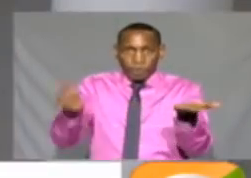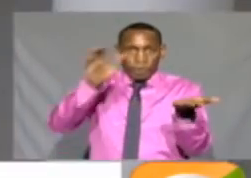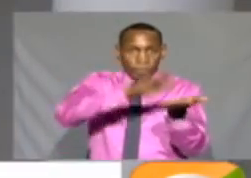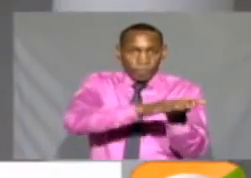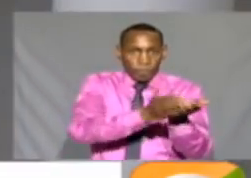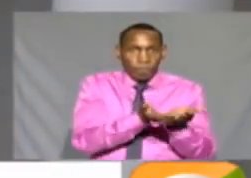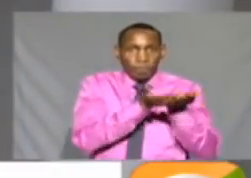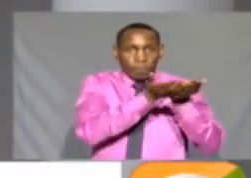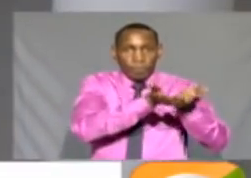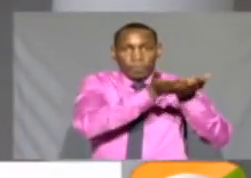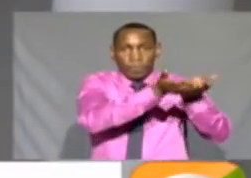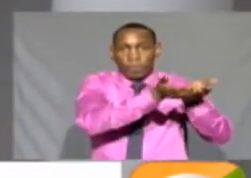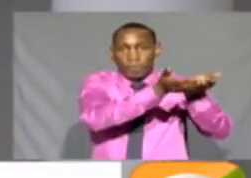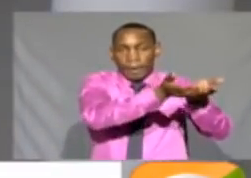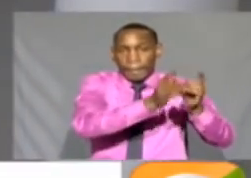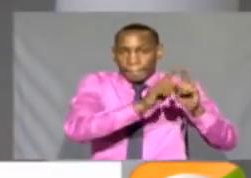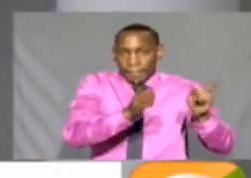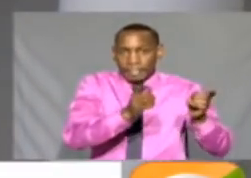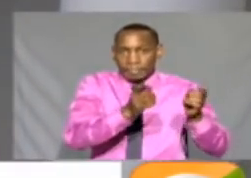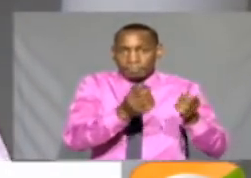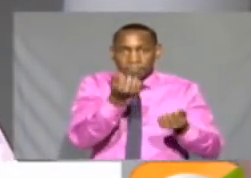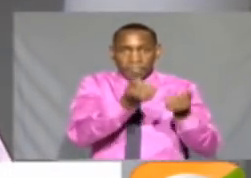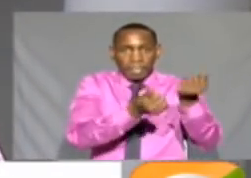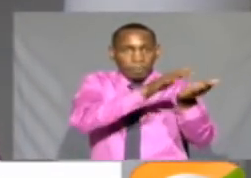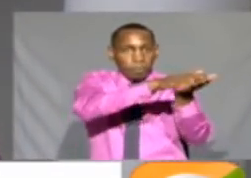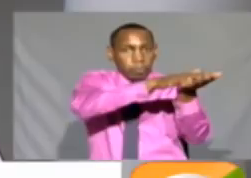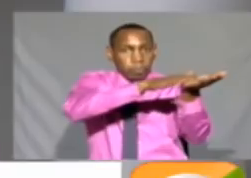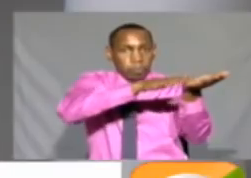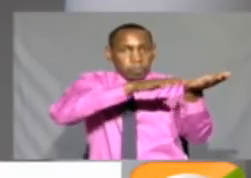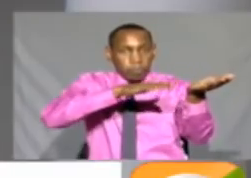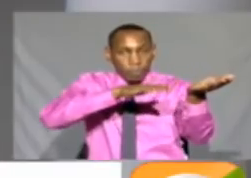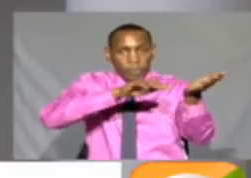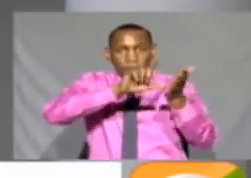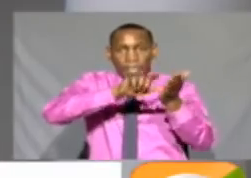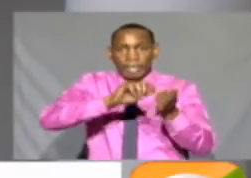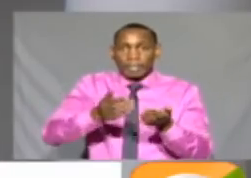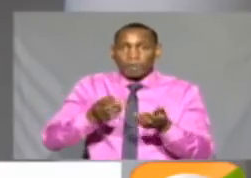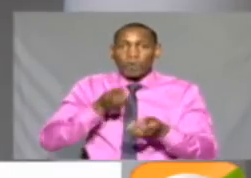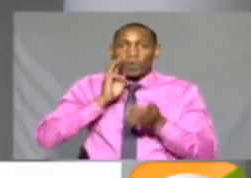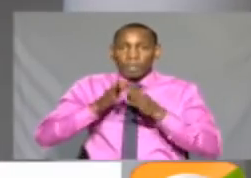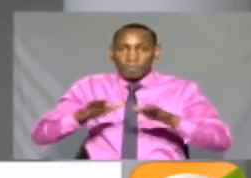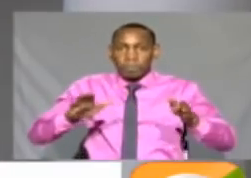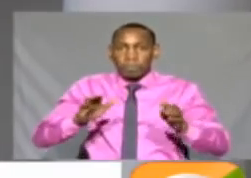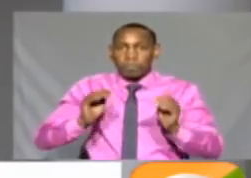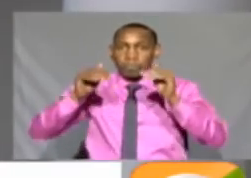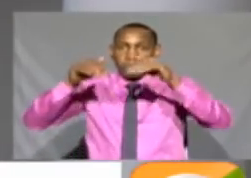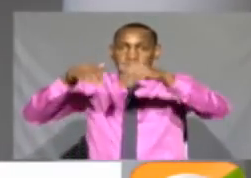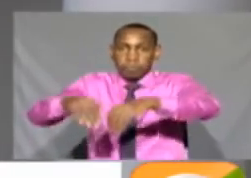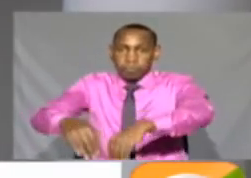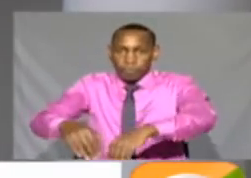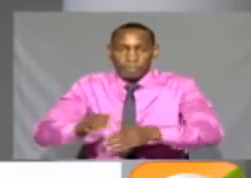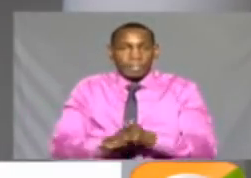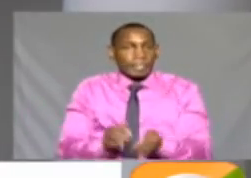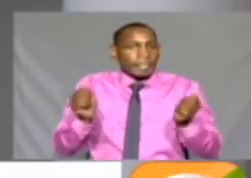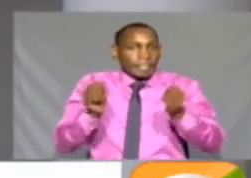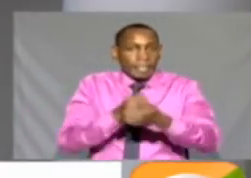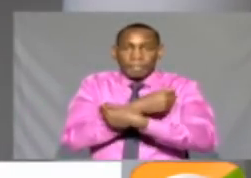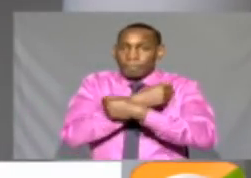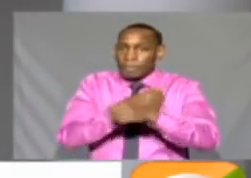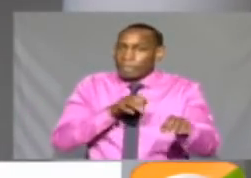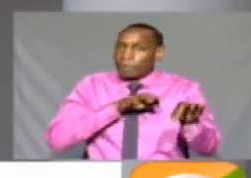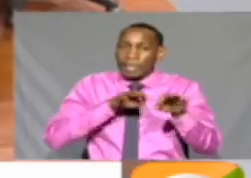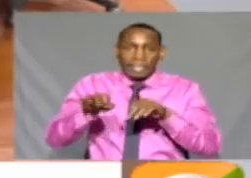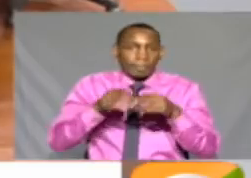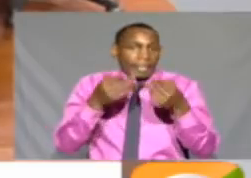ferry, somehow rolling off and plunging into the sea. I mean, it is almost inexplicable, isn't